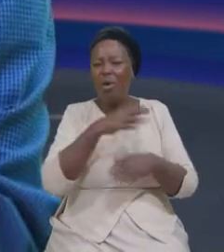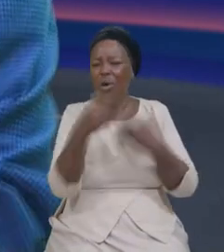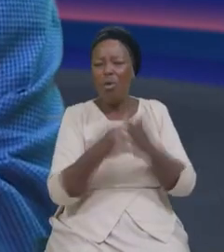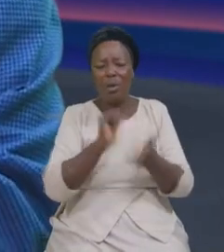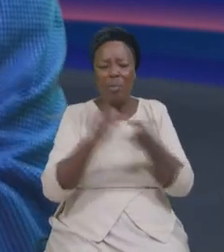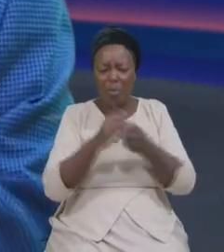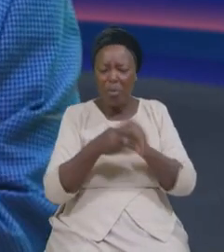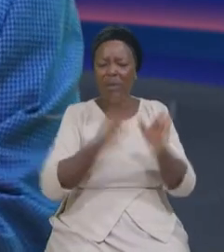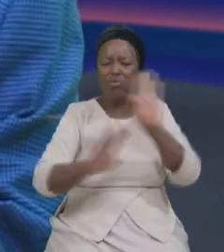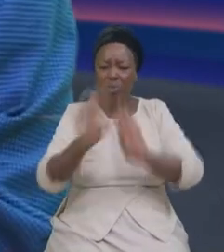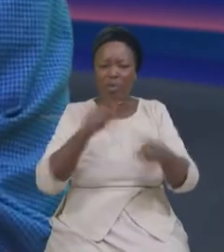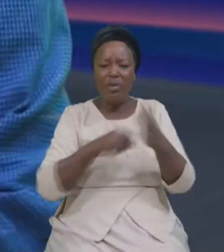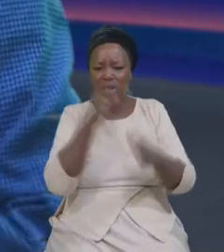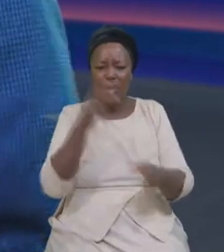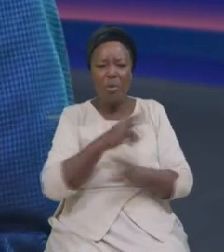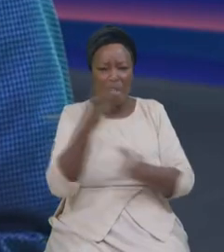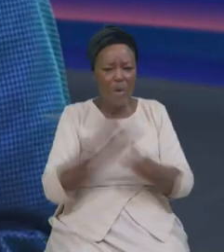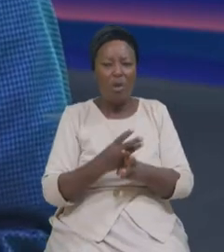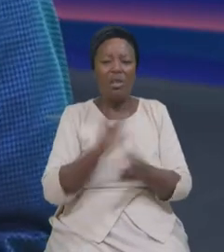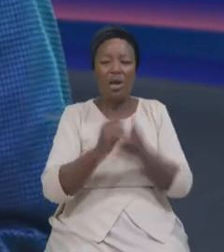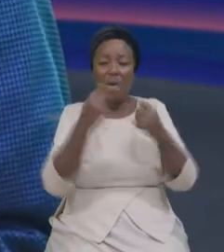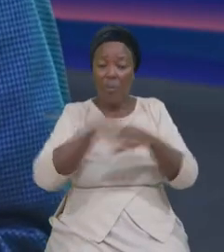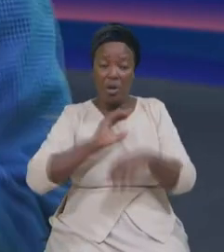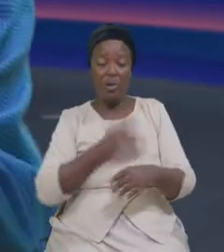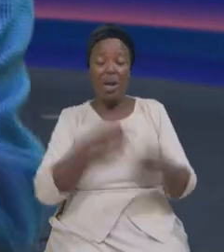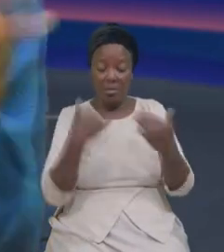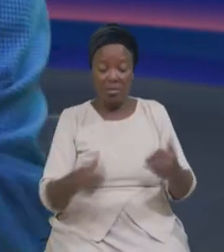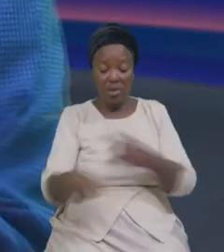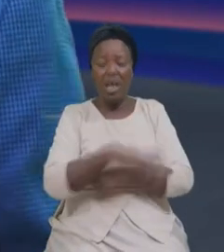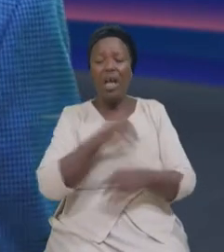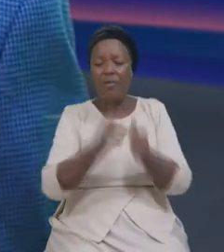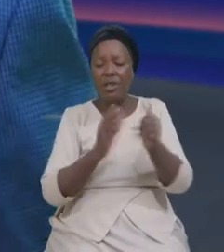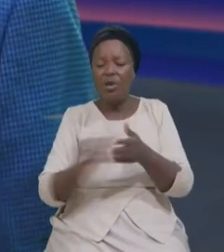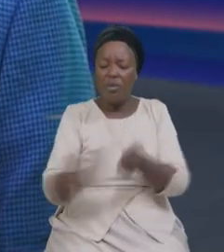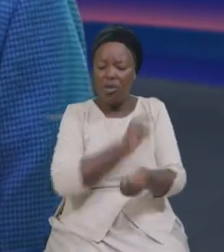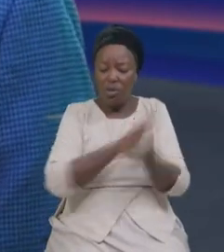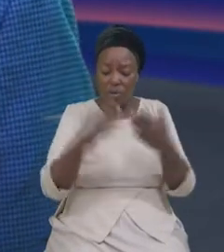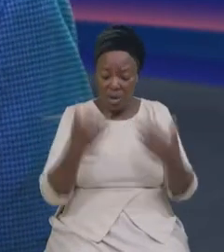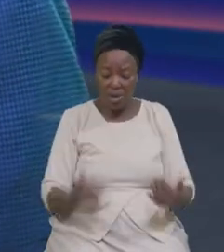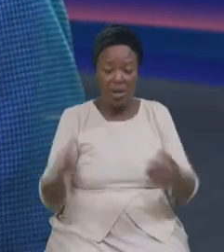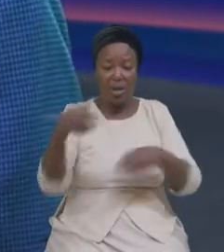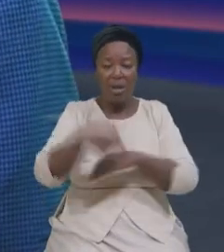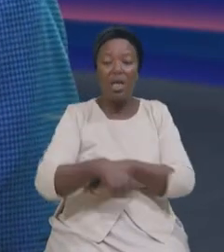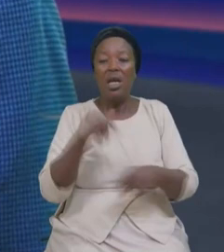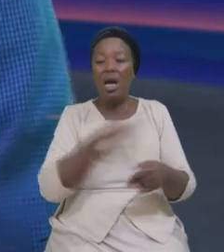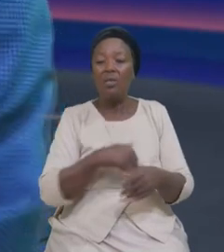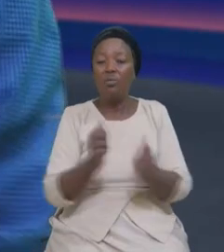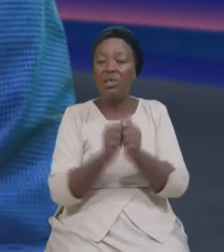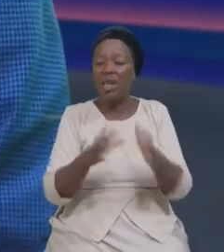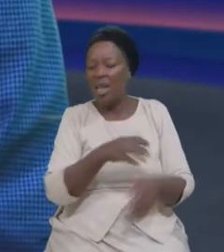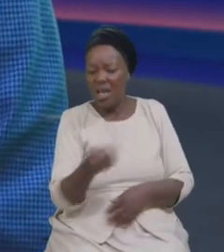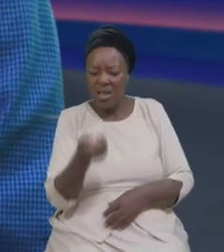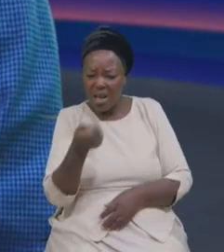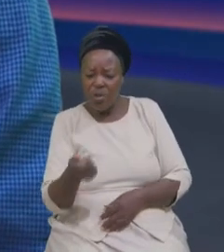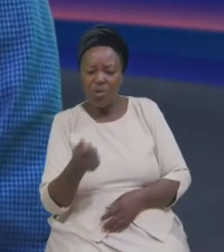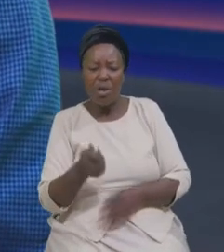free today. Everything totally, completely, without any stain and without any grain of